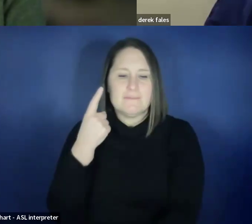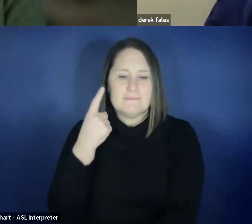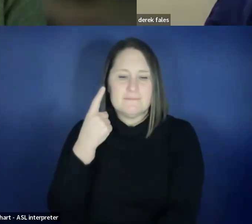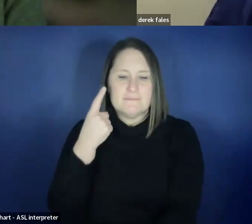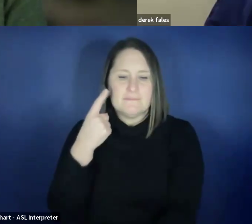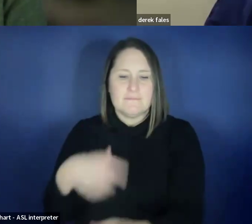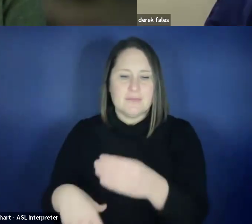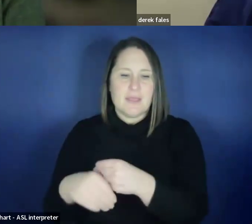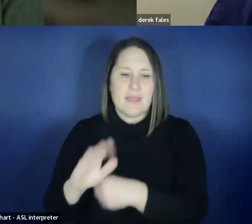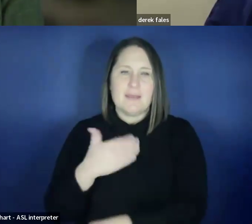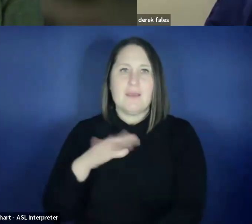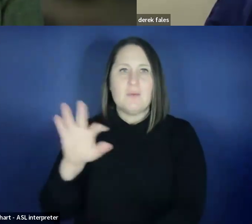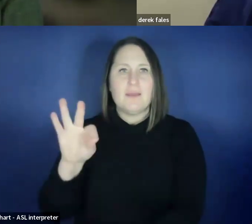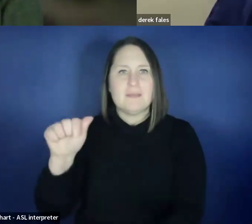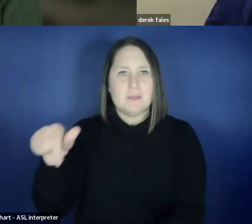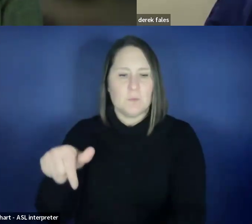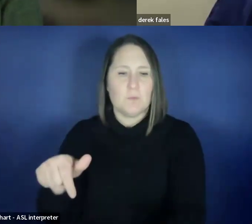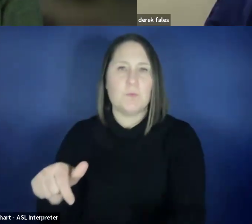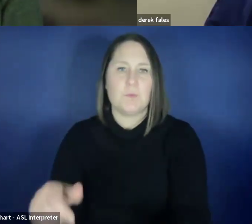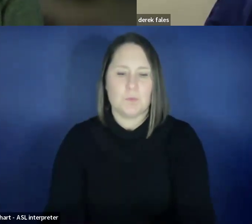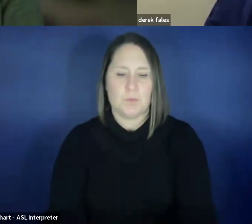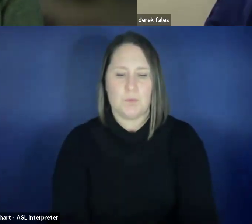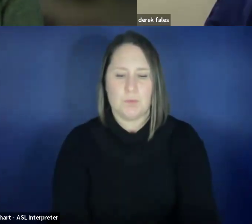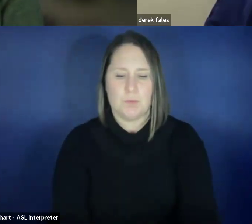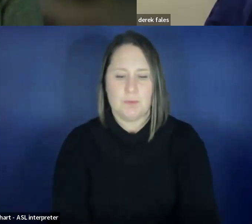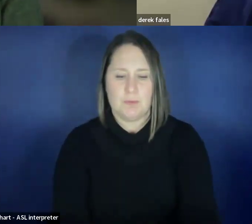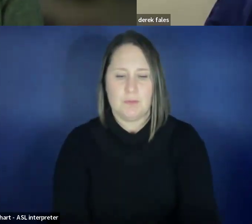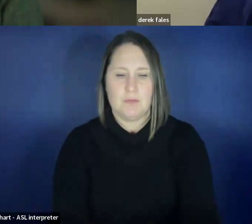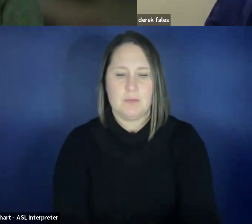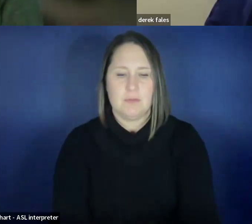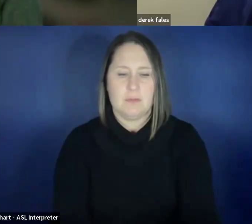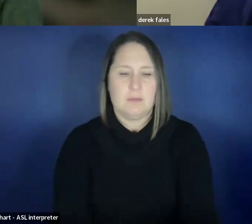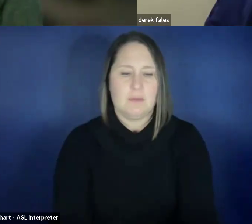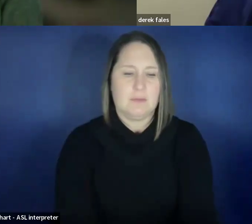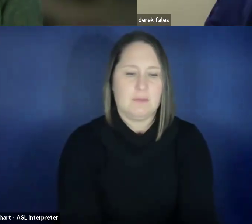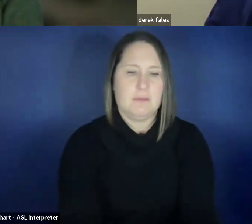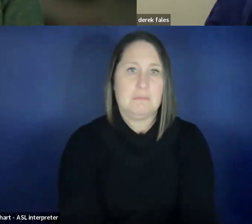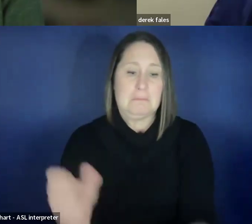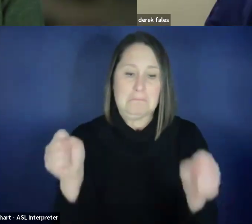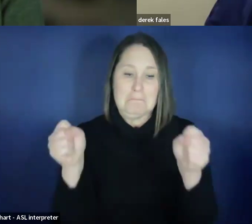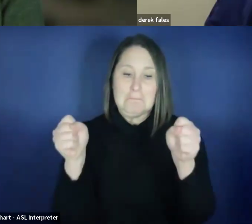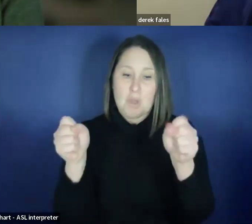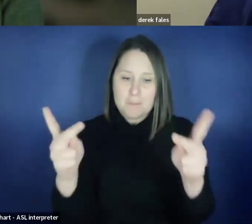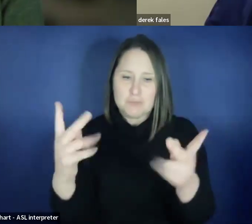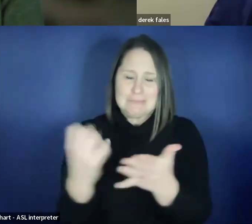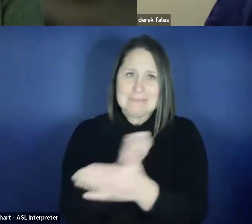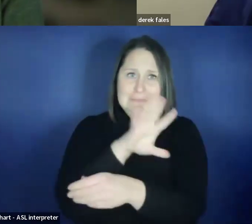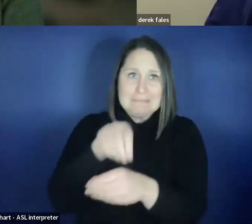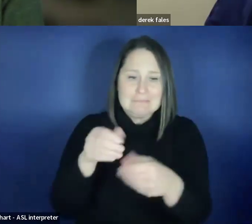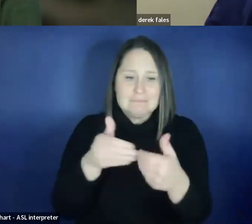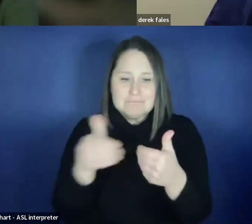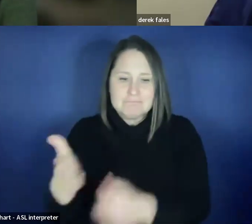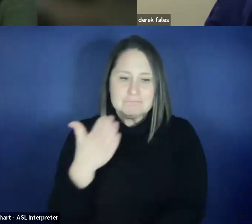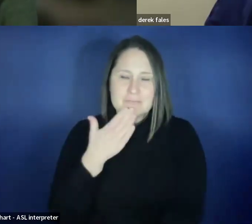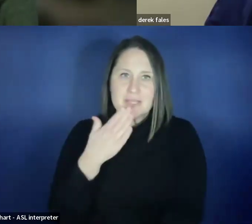Add them to our frequently asked questions. And like I said, there will be many, many opportunities for people to engage with us on this going forward. So thank you so